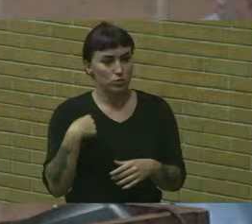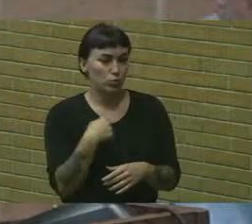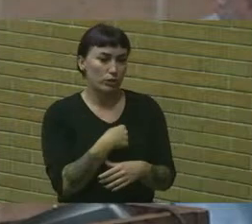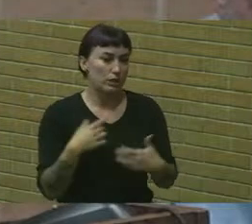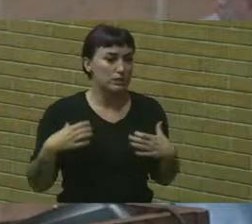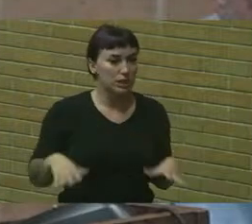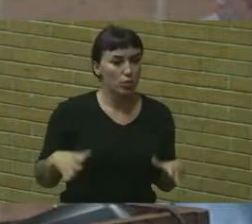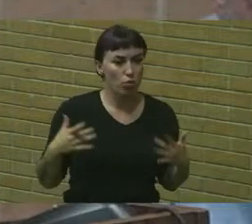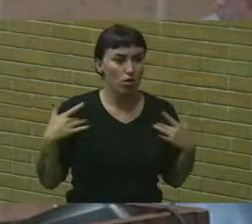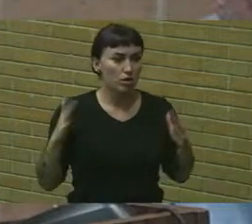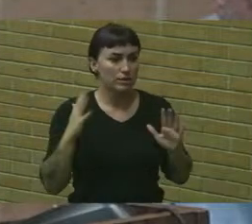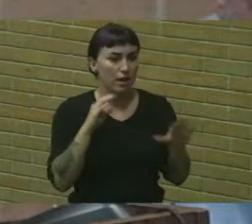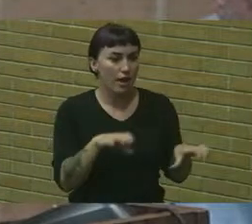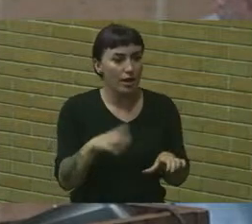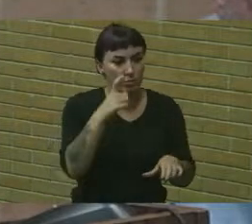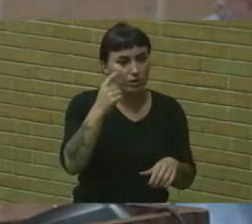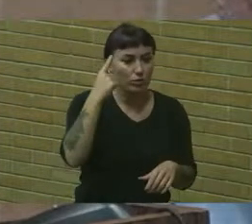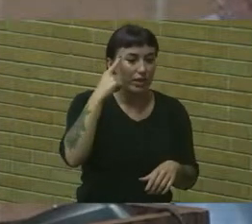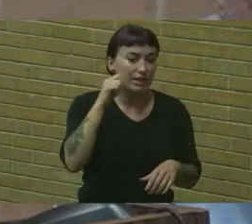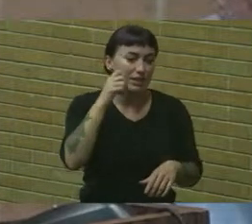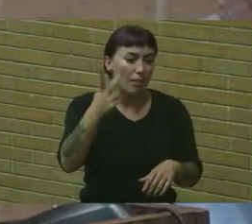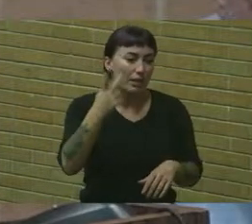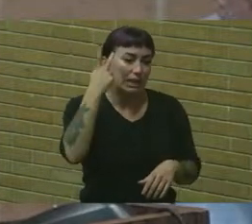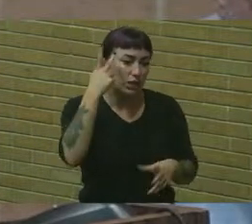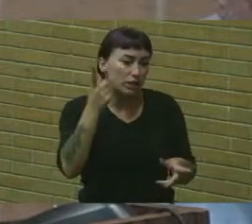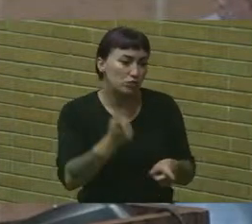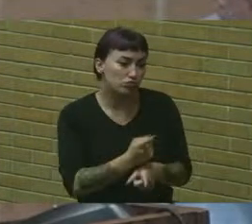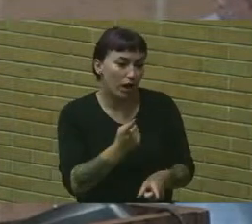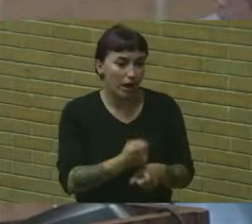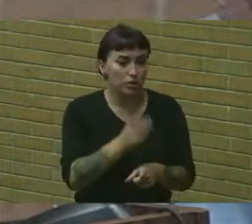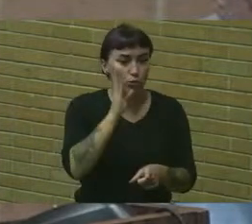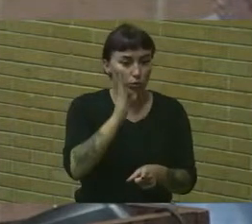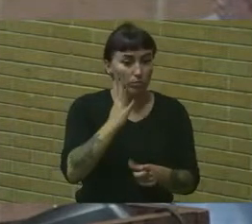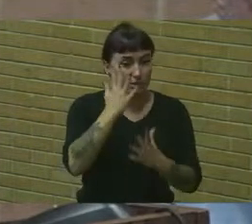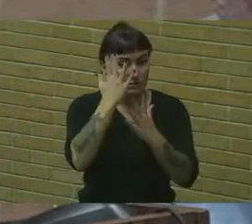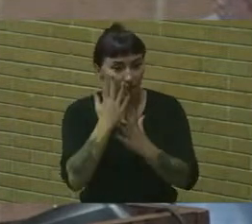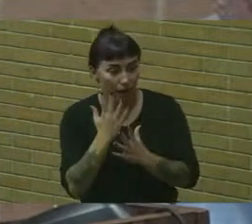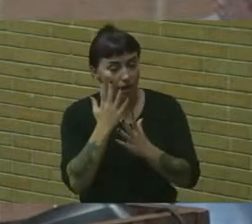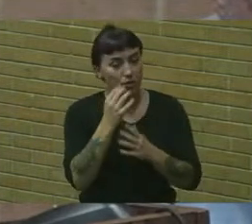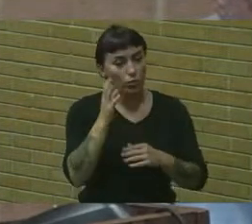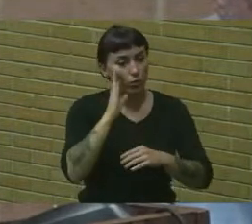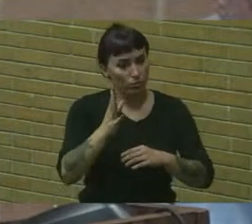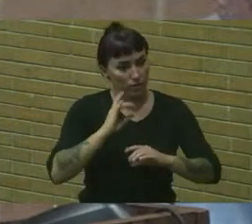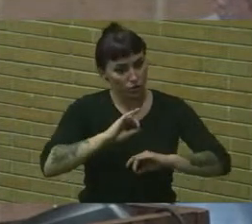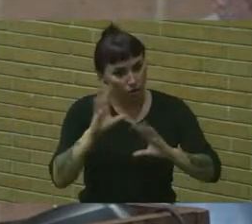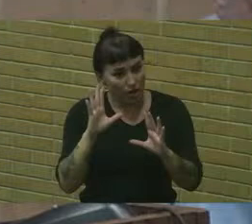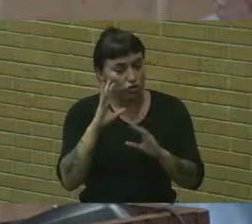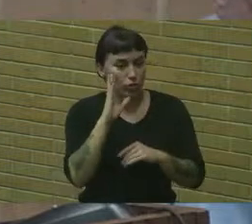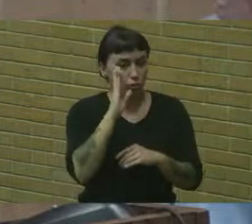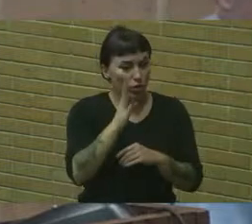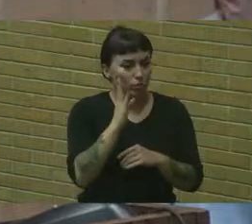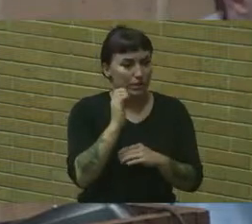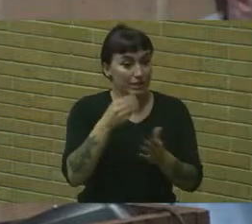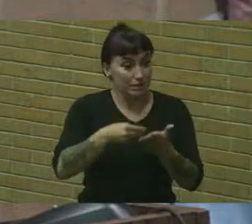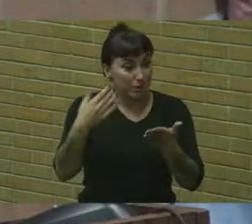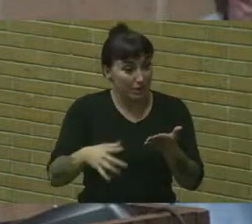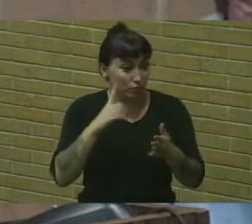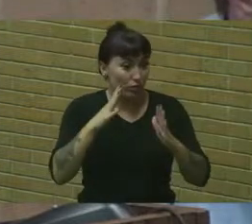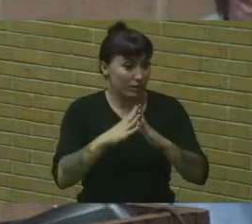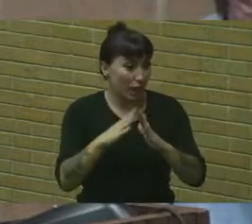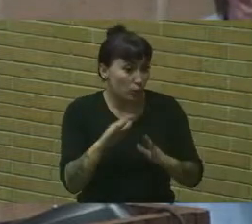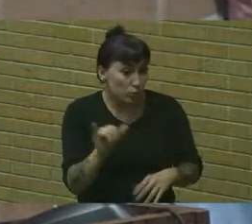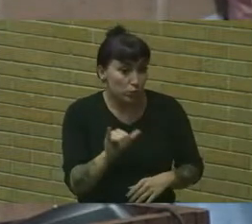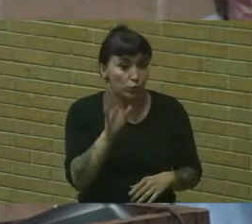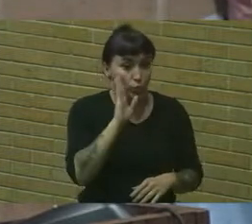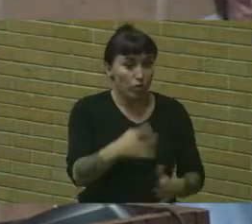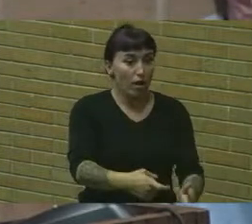to take action because we think it's not politically correct will be sad, will be tragic, and it will be expensive to the town